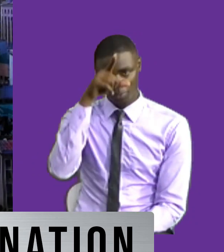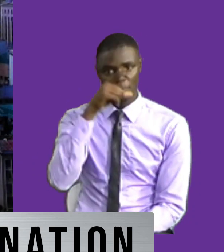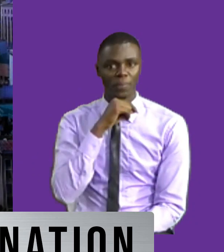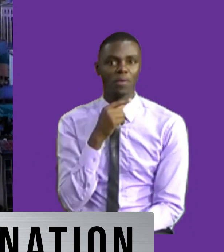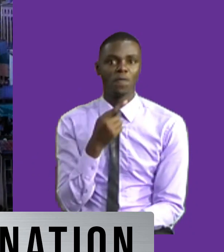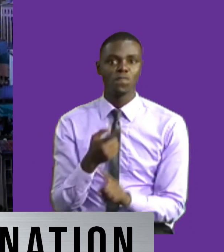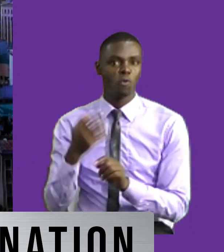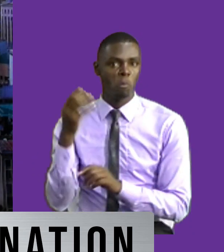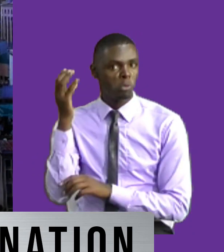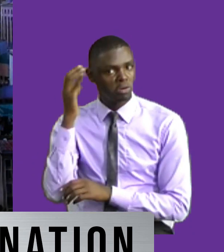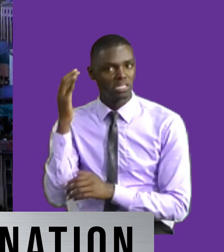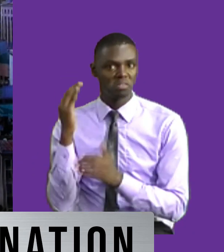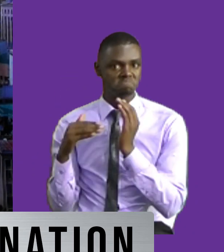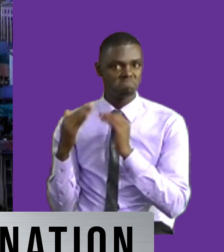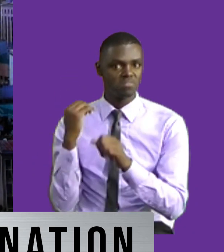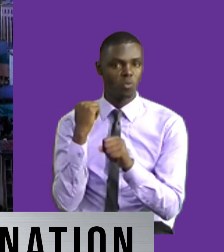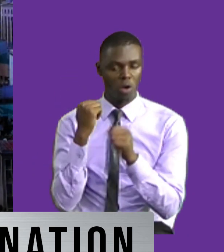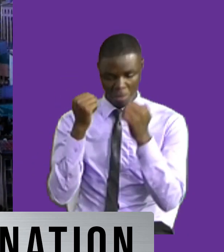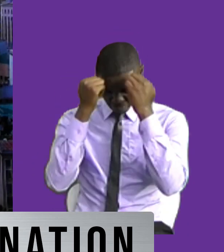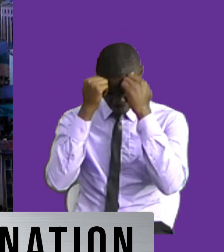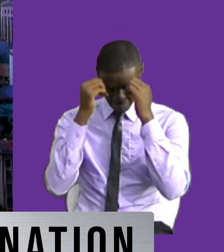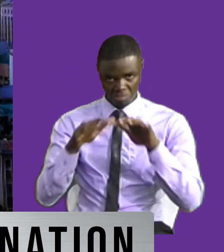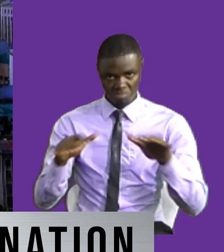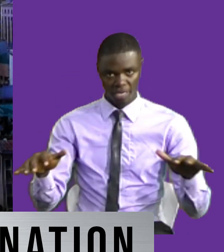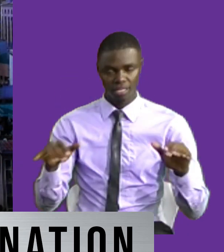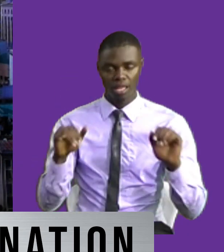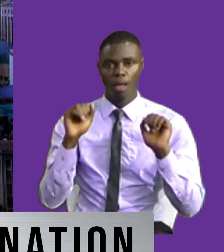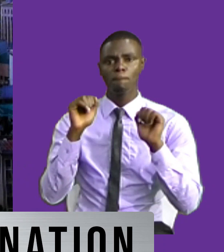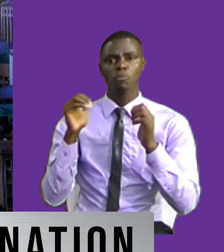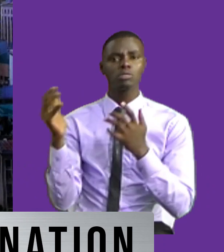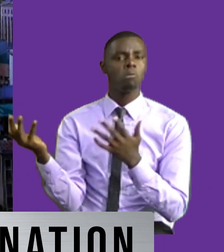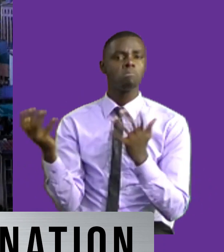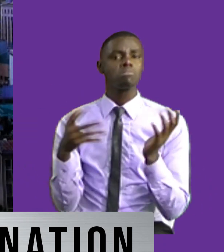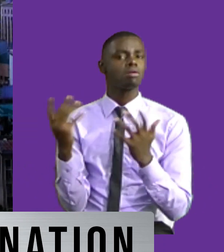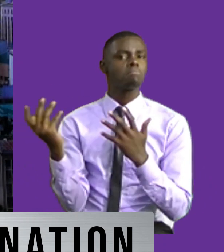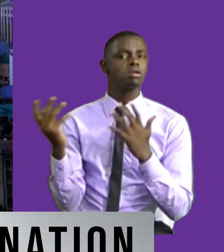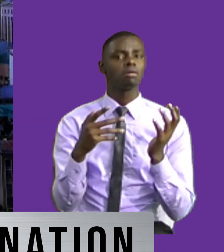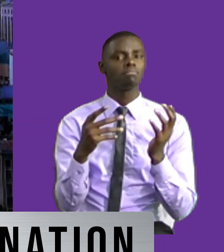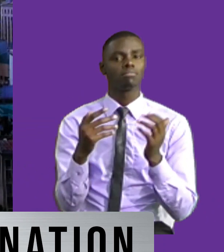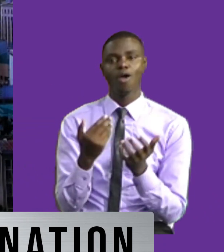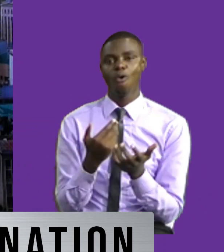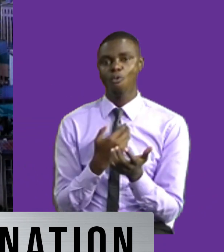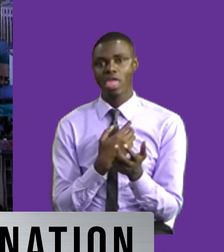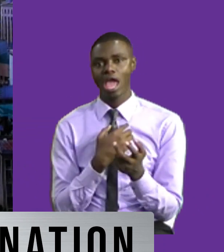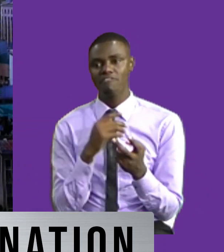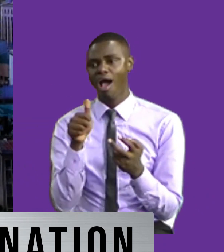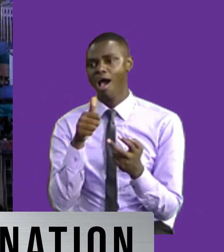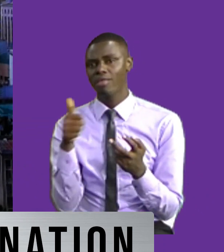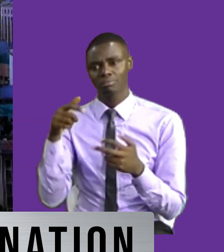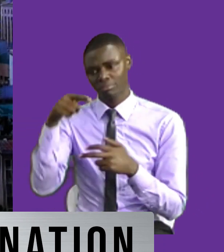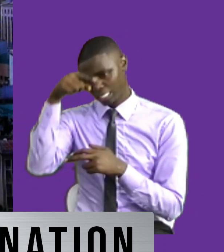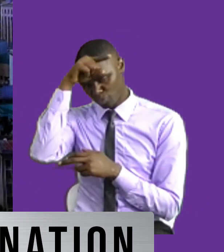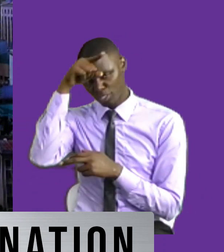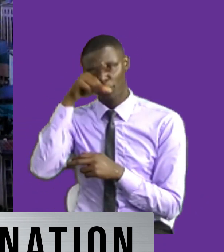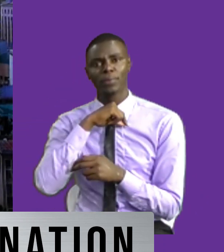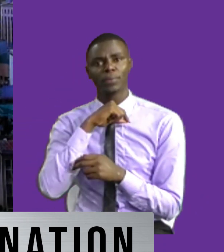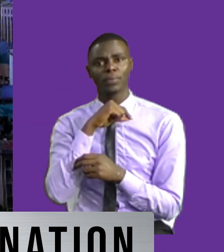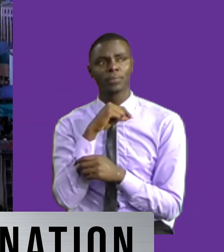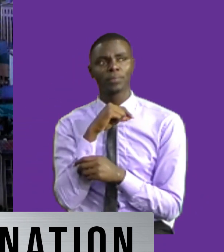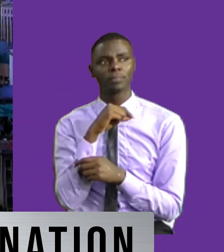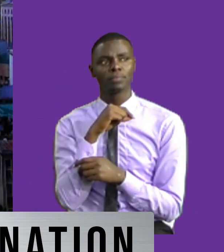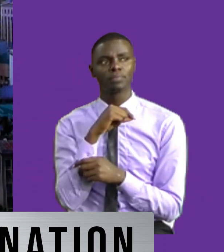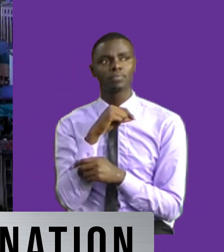graduated from colleges, they have done marketing. We can bring them in. We have got others who have graduated, they have got